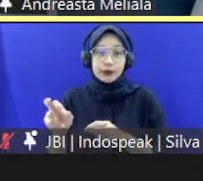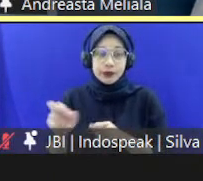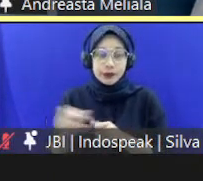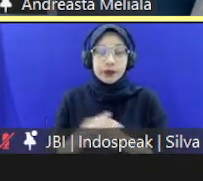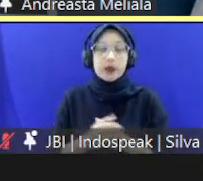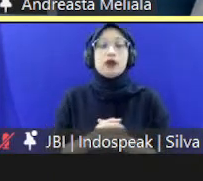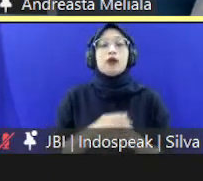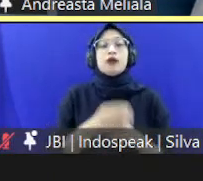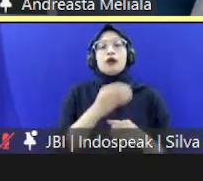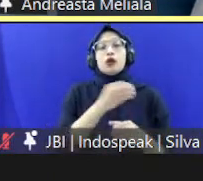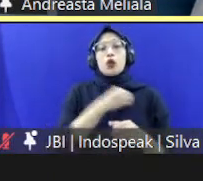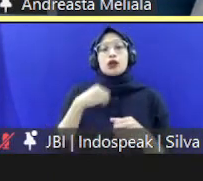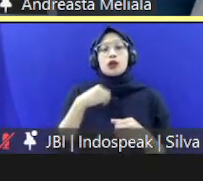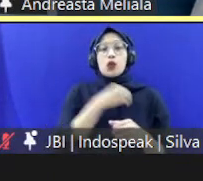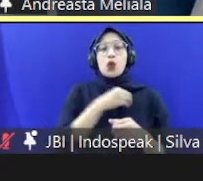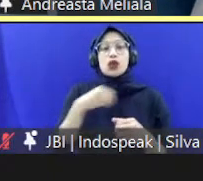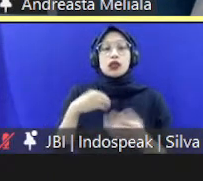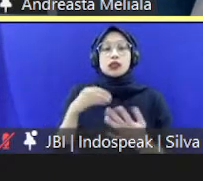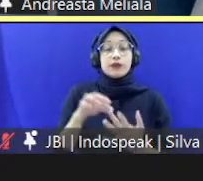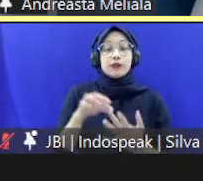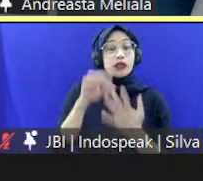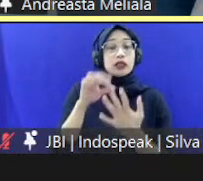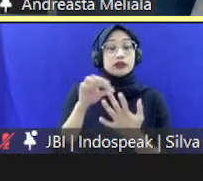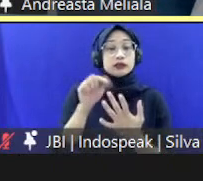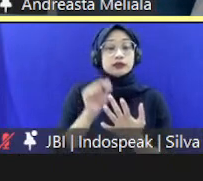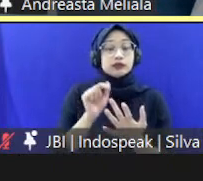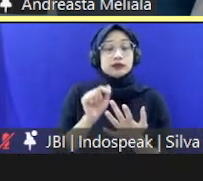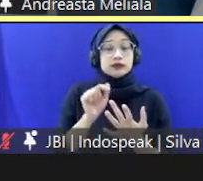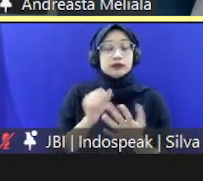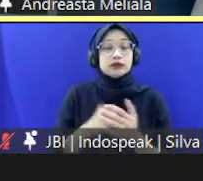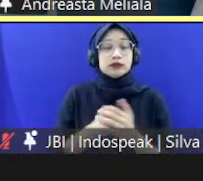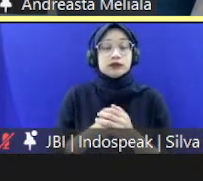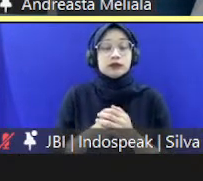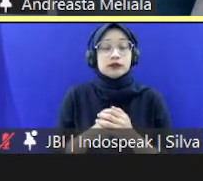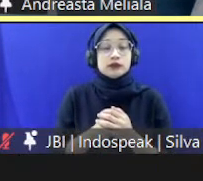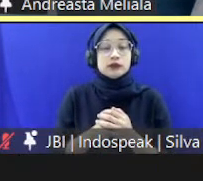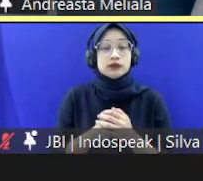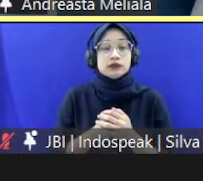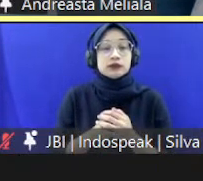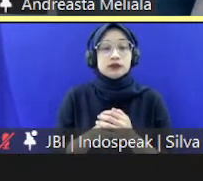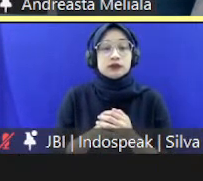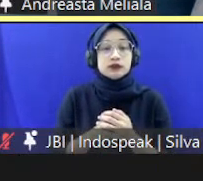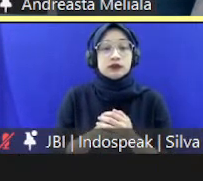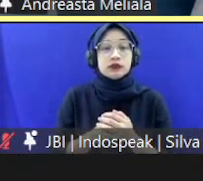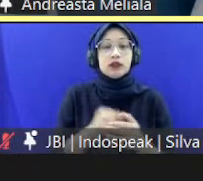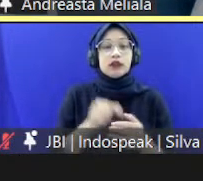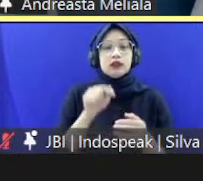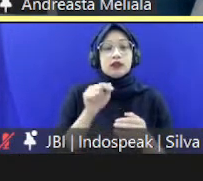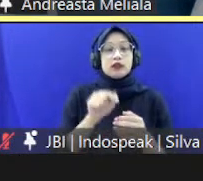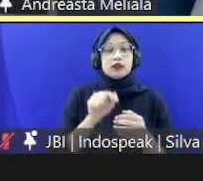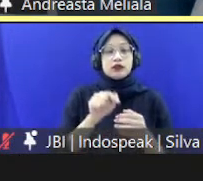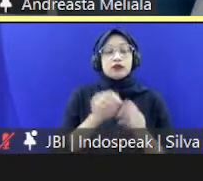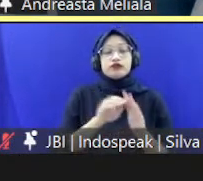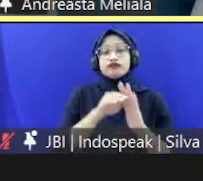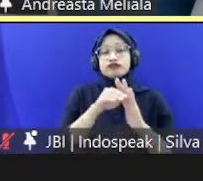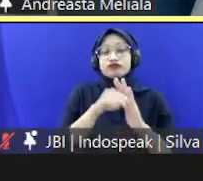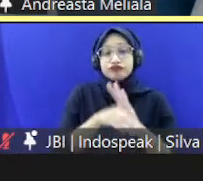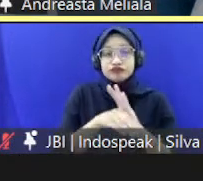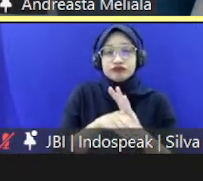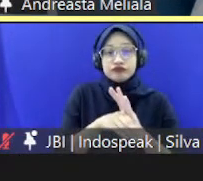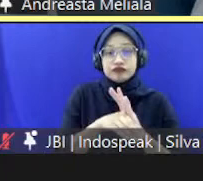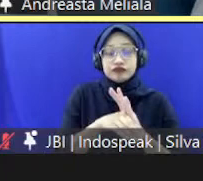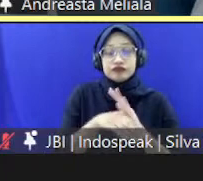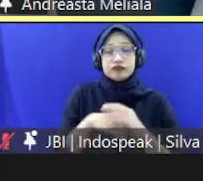is decreased because of the increasing number of population rather than the medical specialist